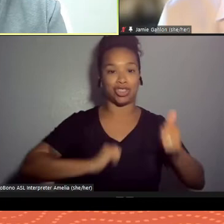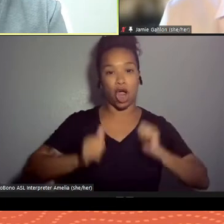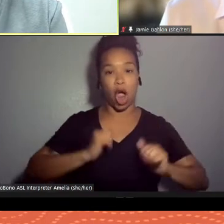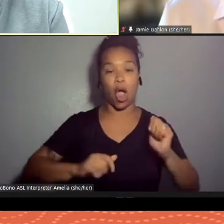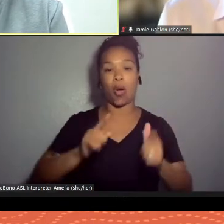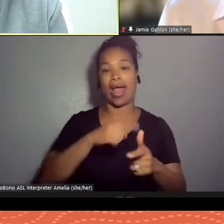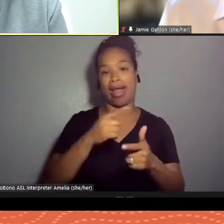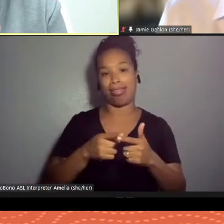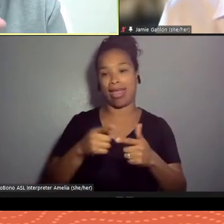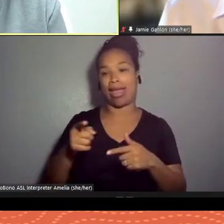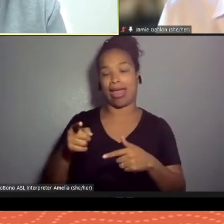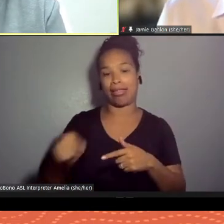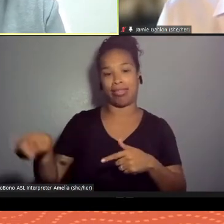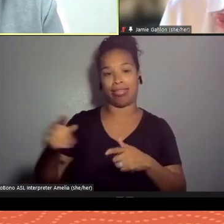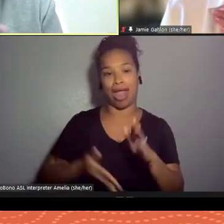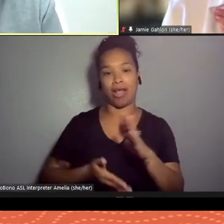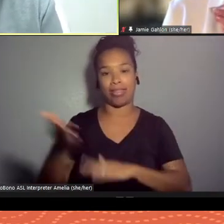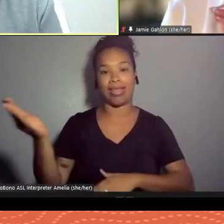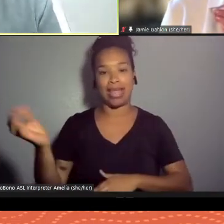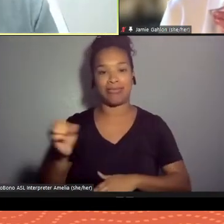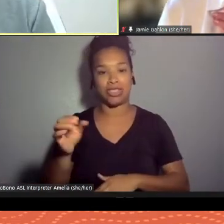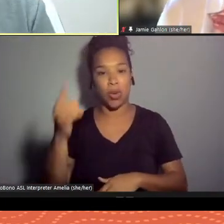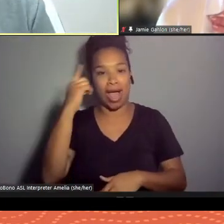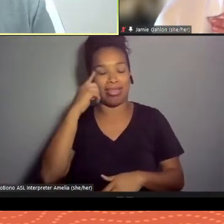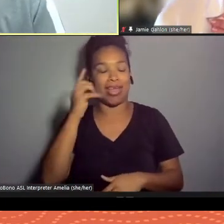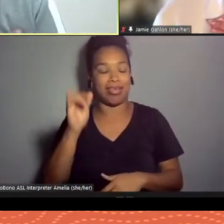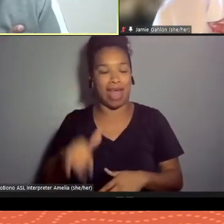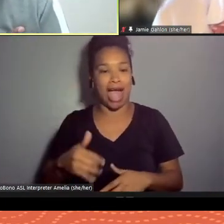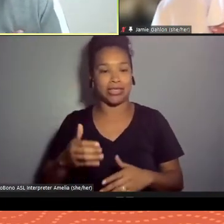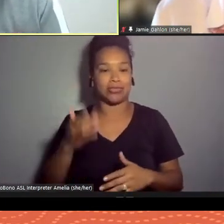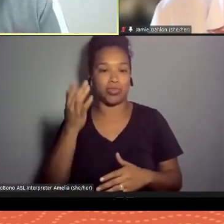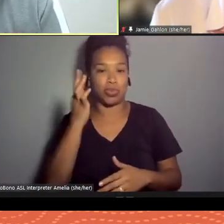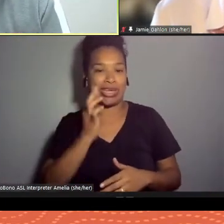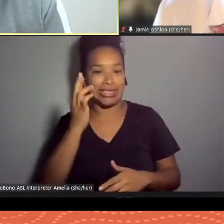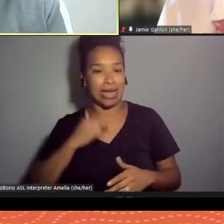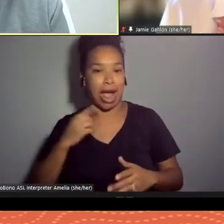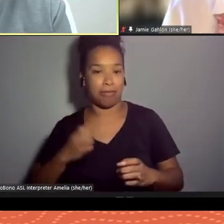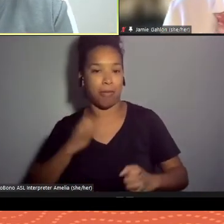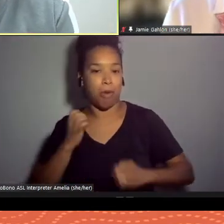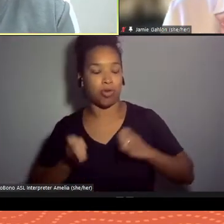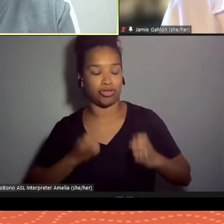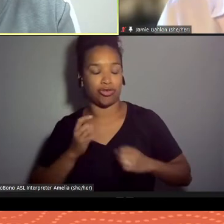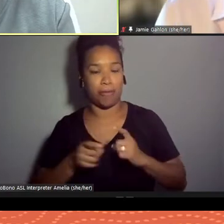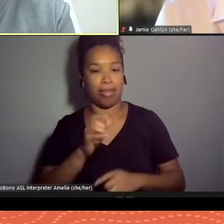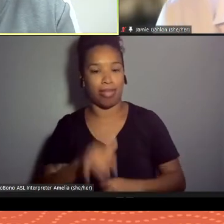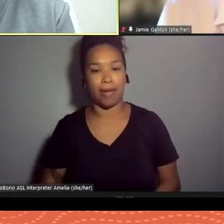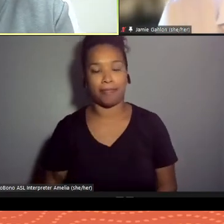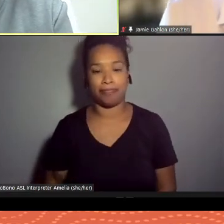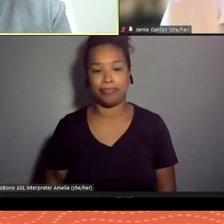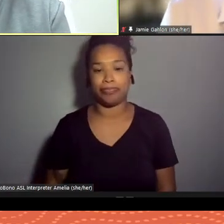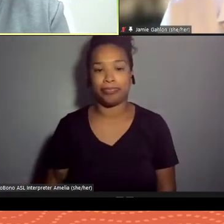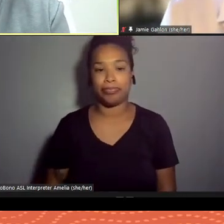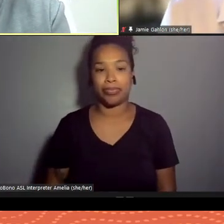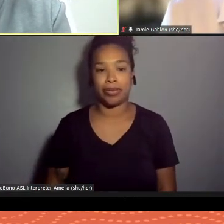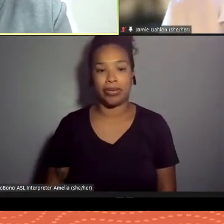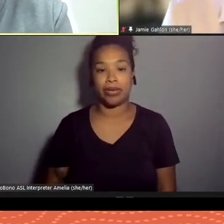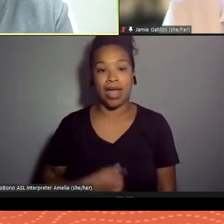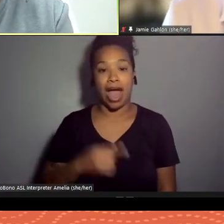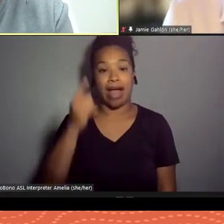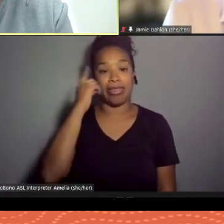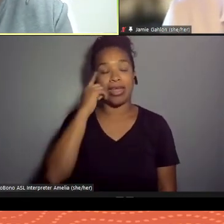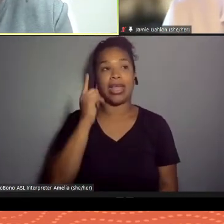I think that's what was swelling up inside of me. It's just getting emotional about that. But I do think, to the point of your